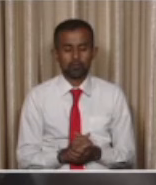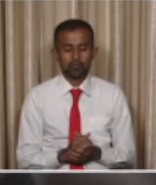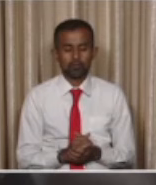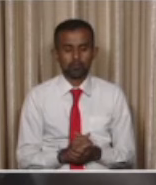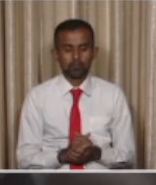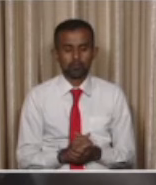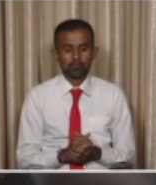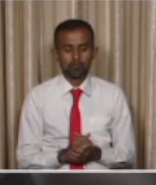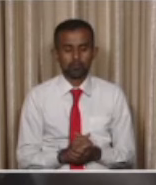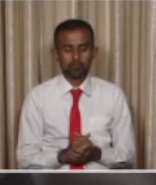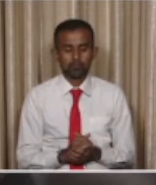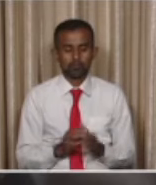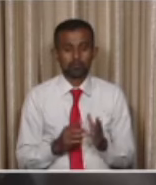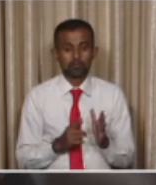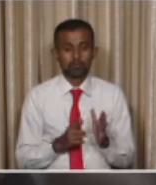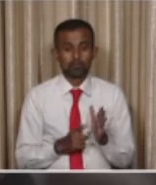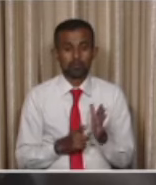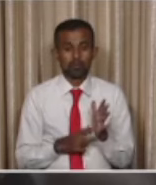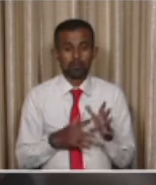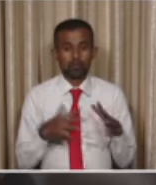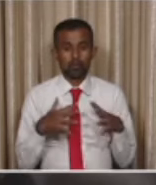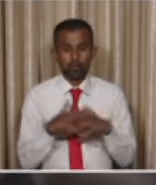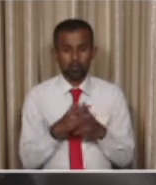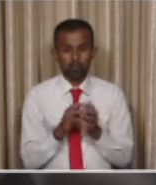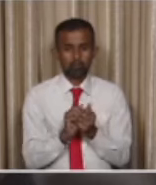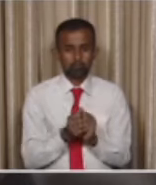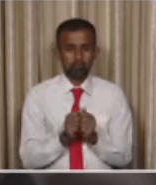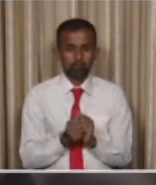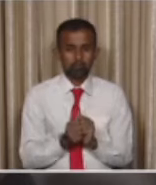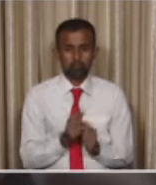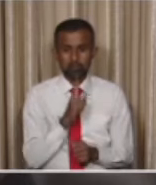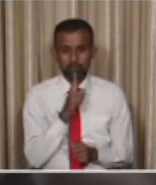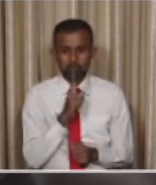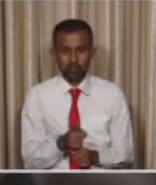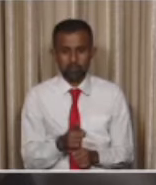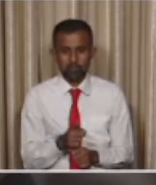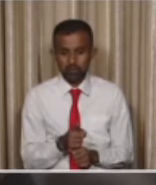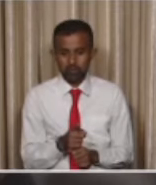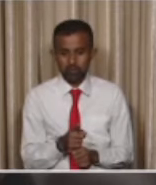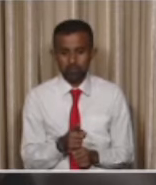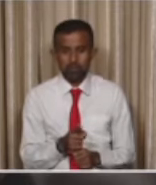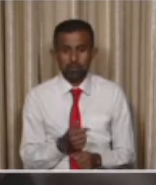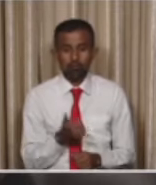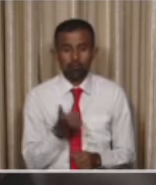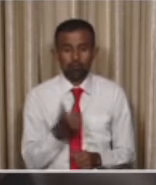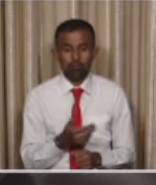important issue, and modernizing our laws